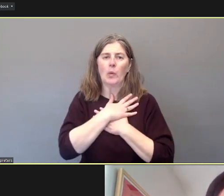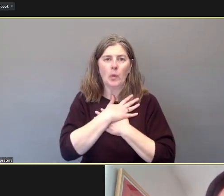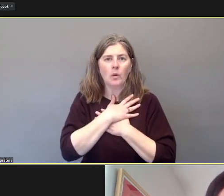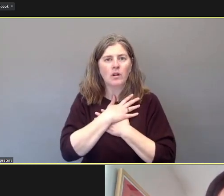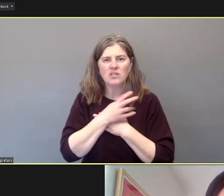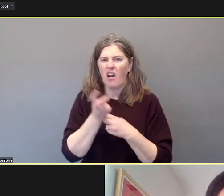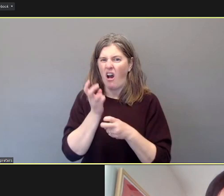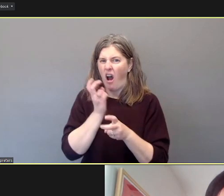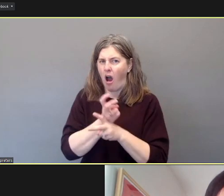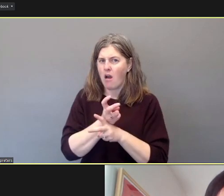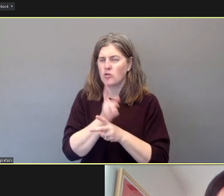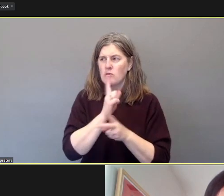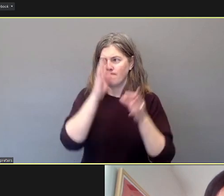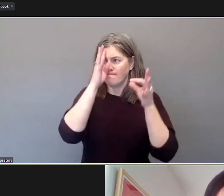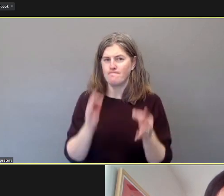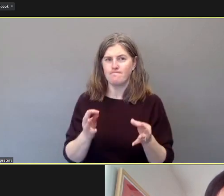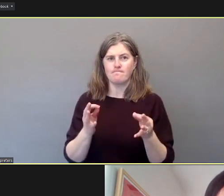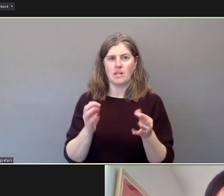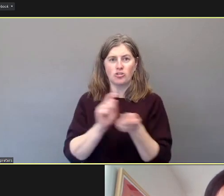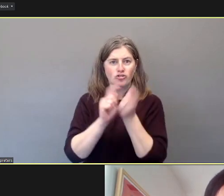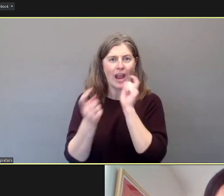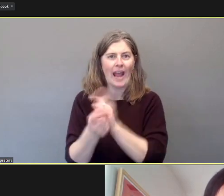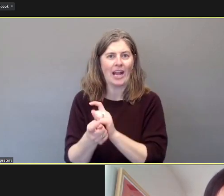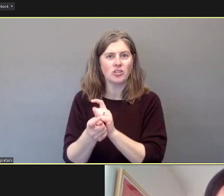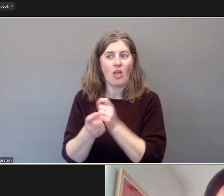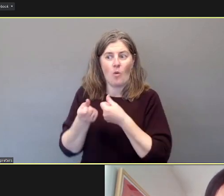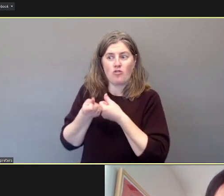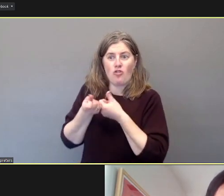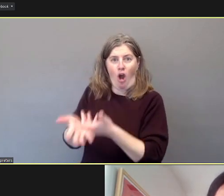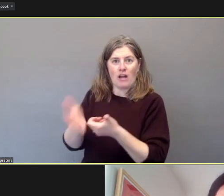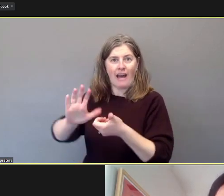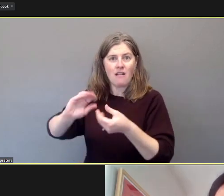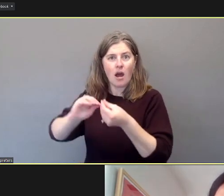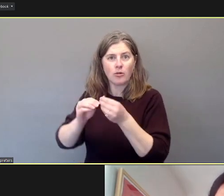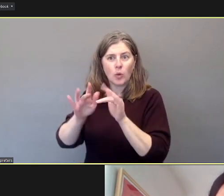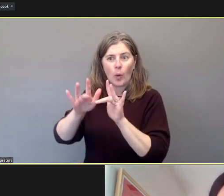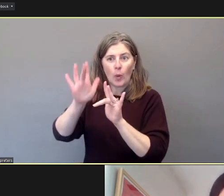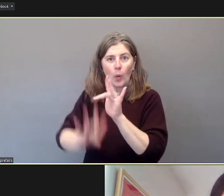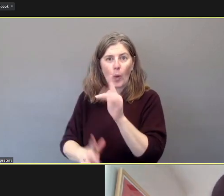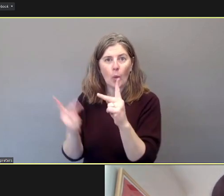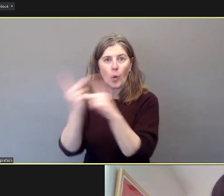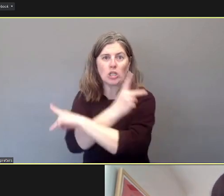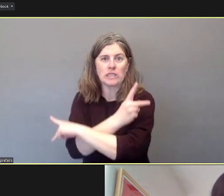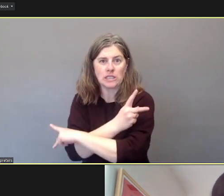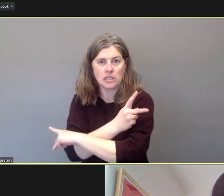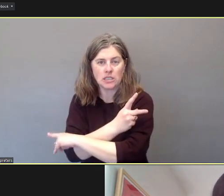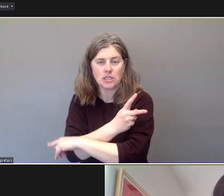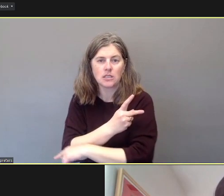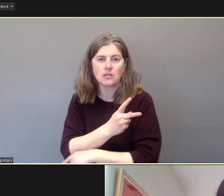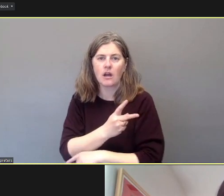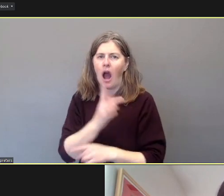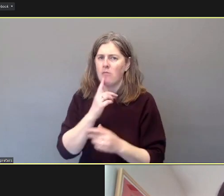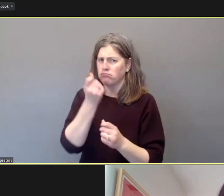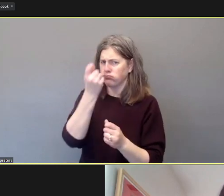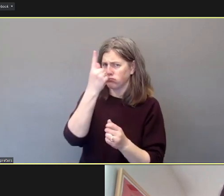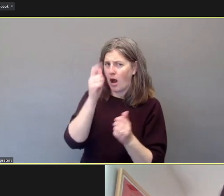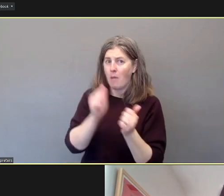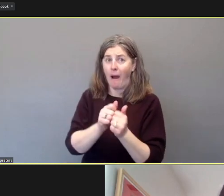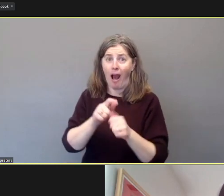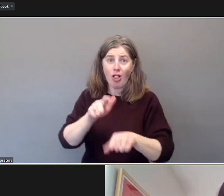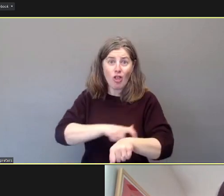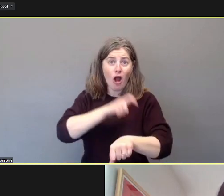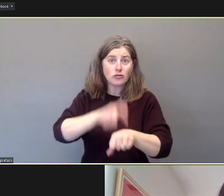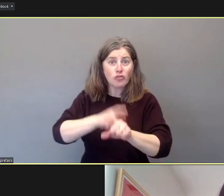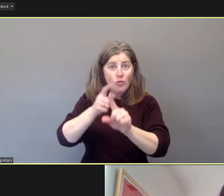do anything that could potentially double the number of cases. But I'm with you. I think my long-term strategy, everything I've talked